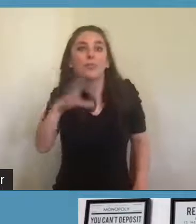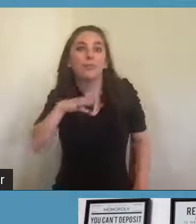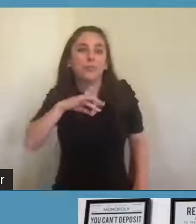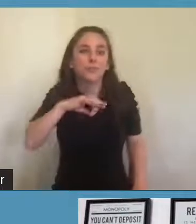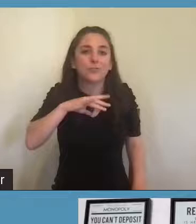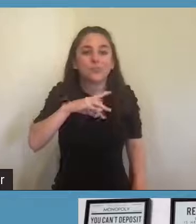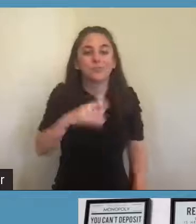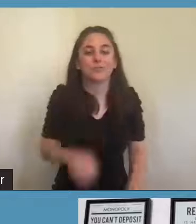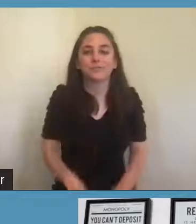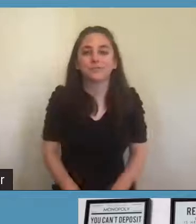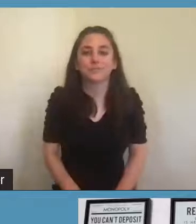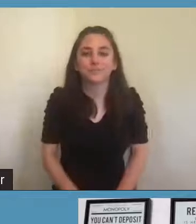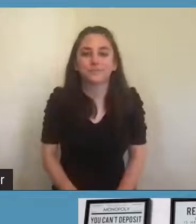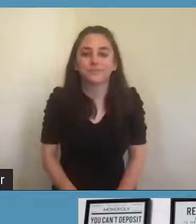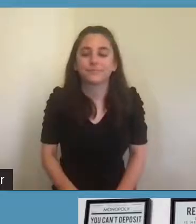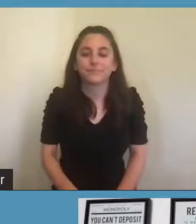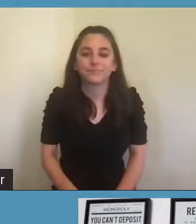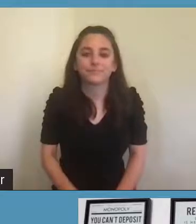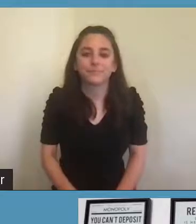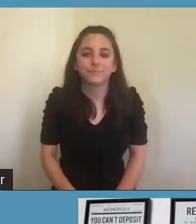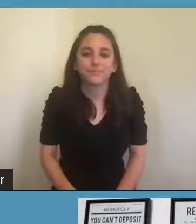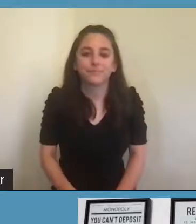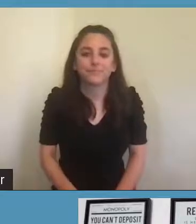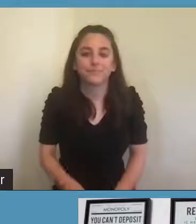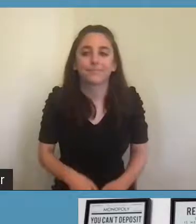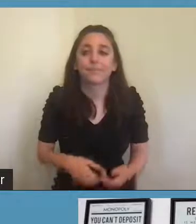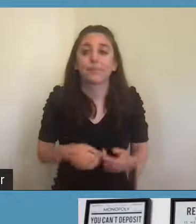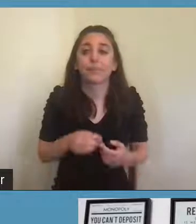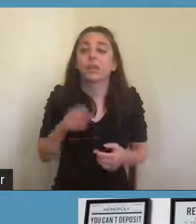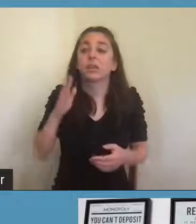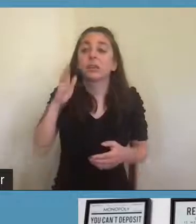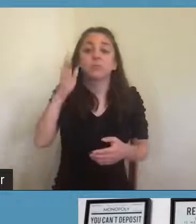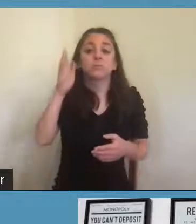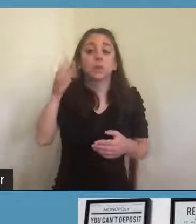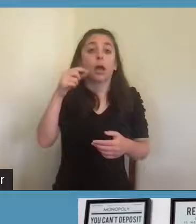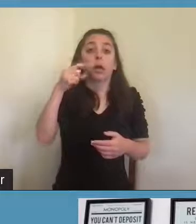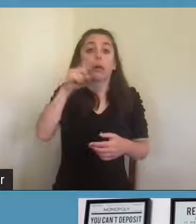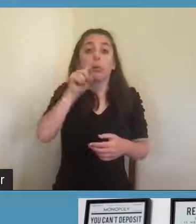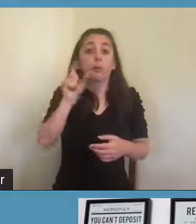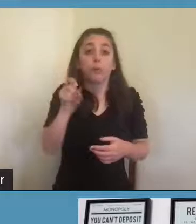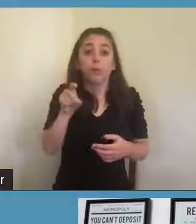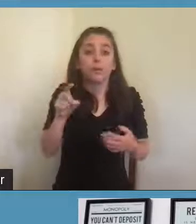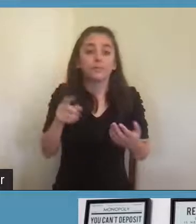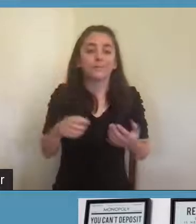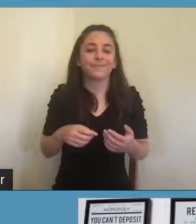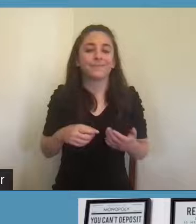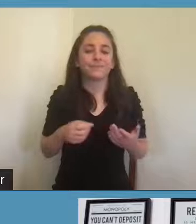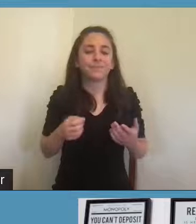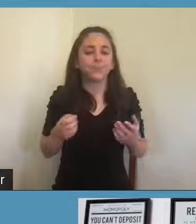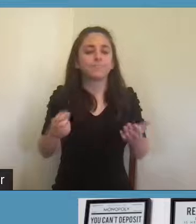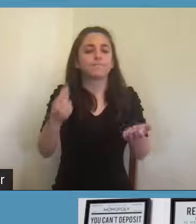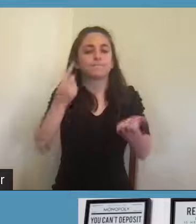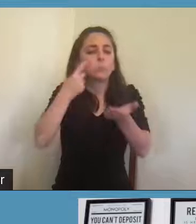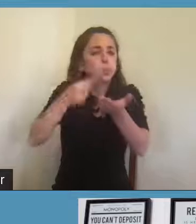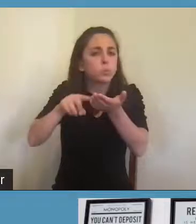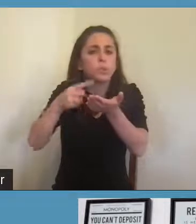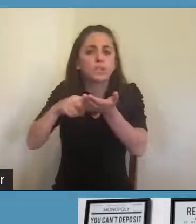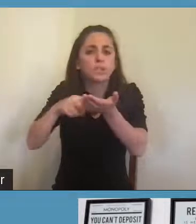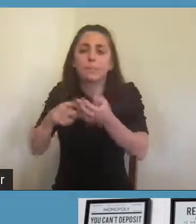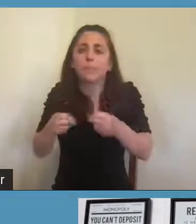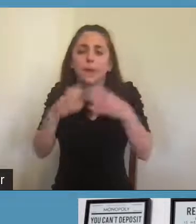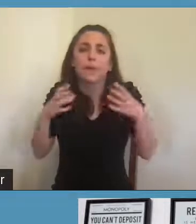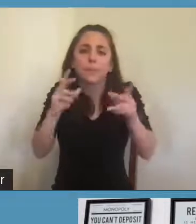interesting. Okay, so this next question says, I feel like a lot of us do the research on how to improve